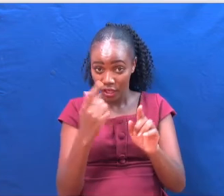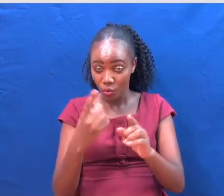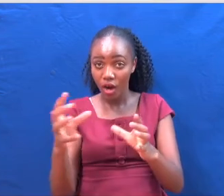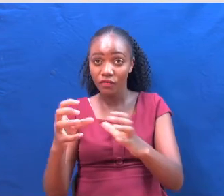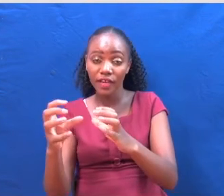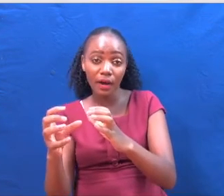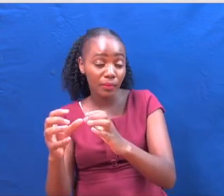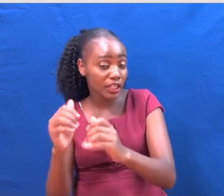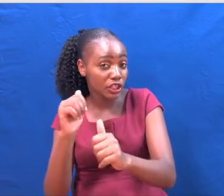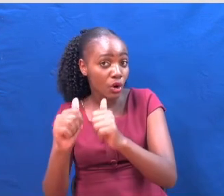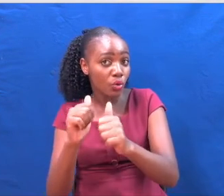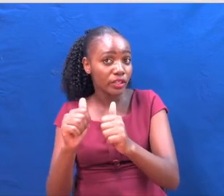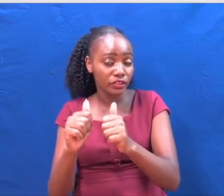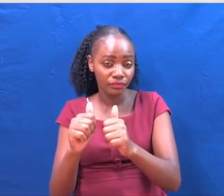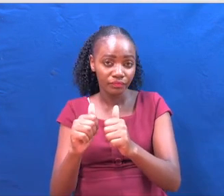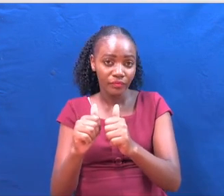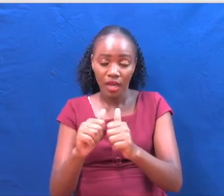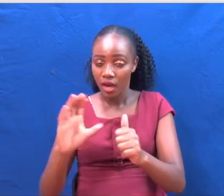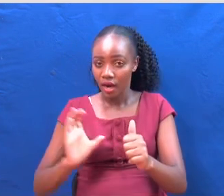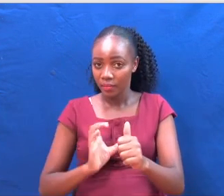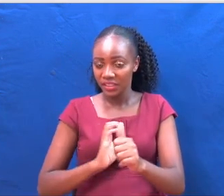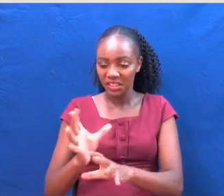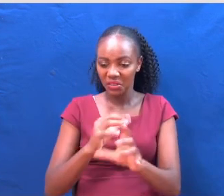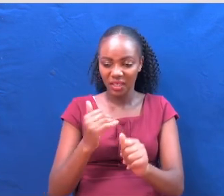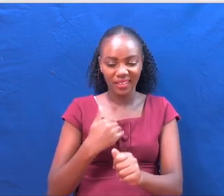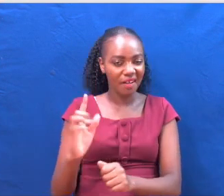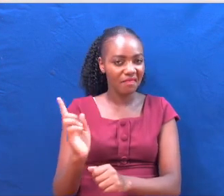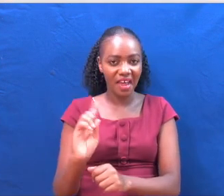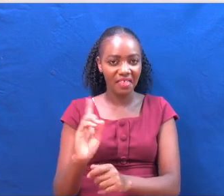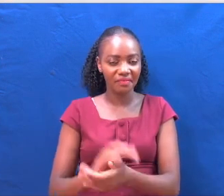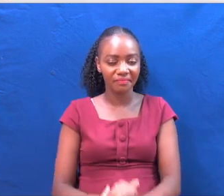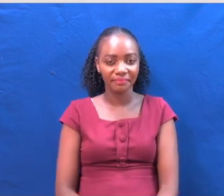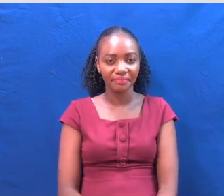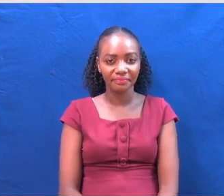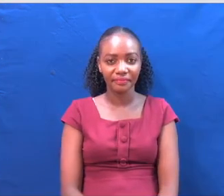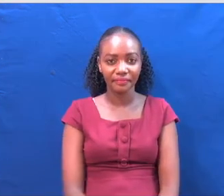companies that were grilled by the committee. Elizabeth Mutuku, TV 47 Nairobi.